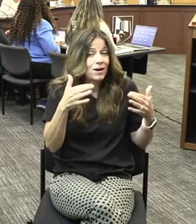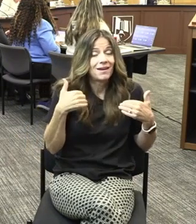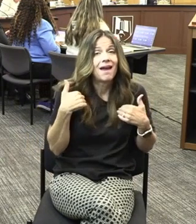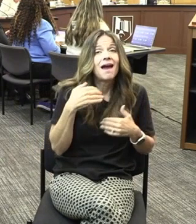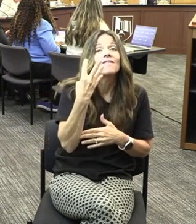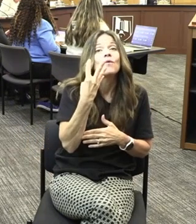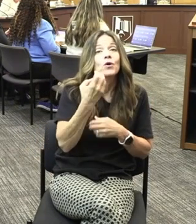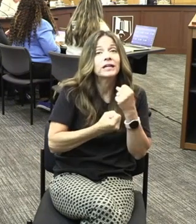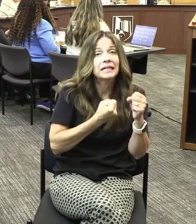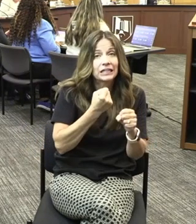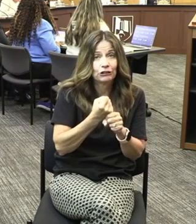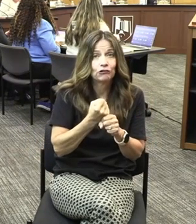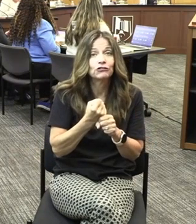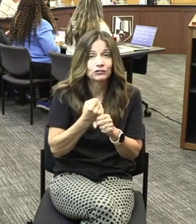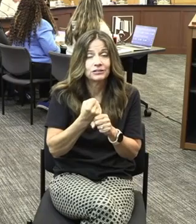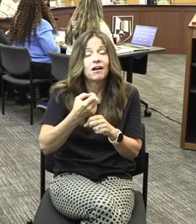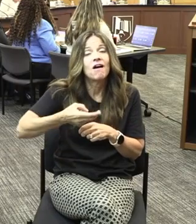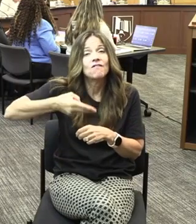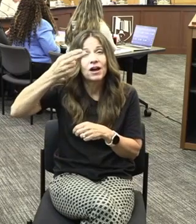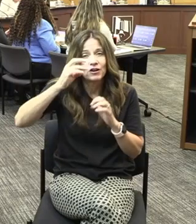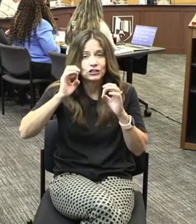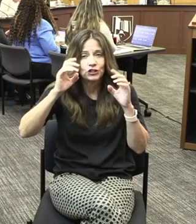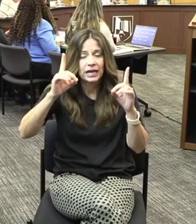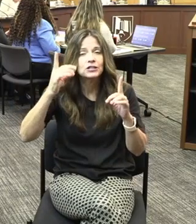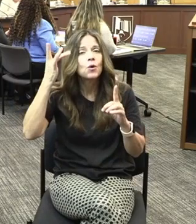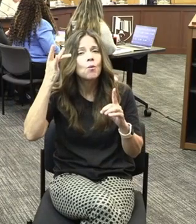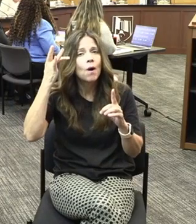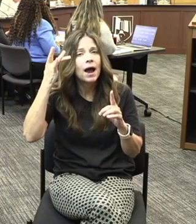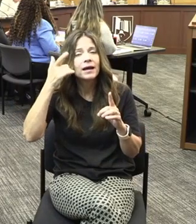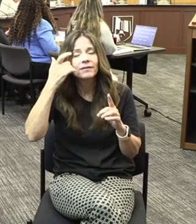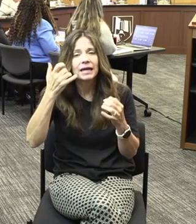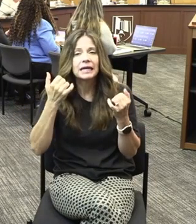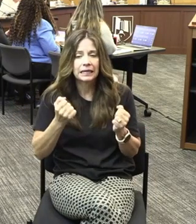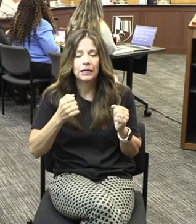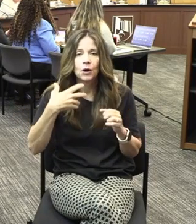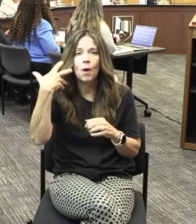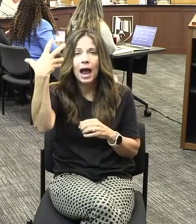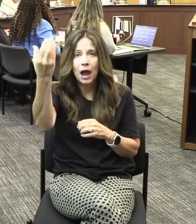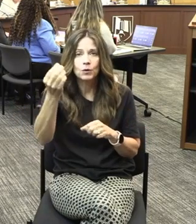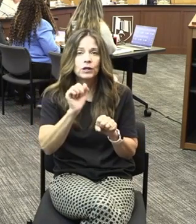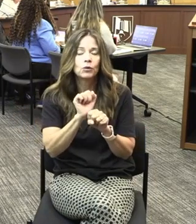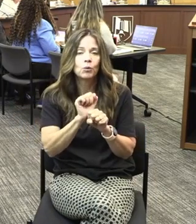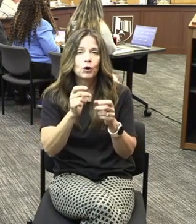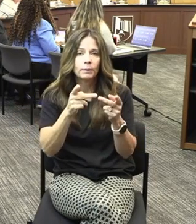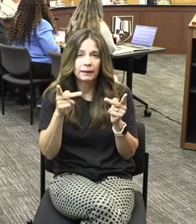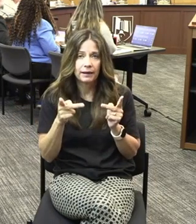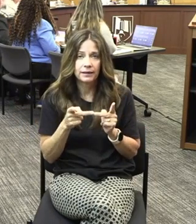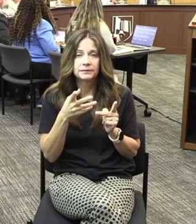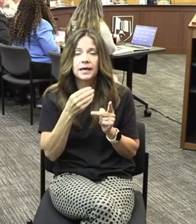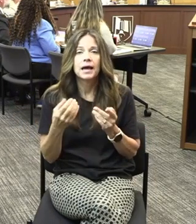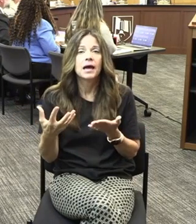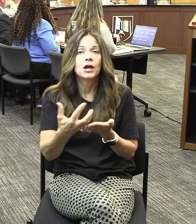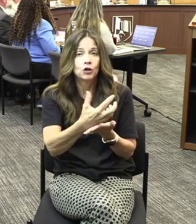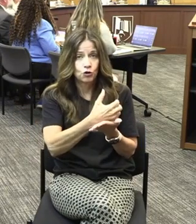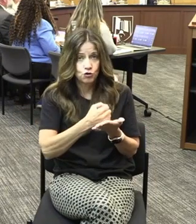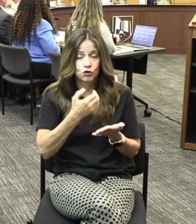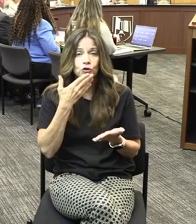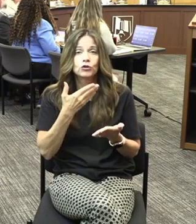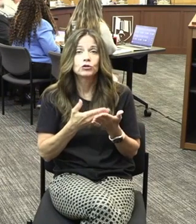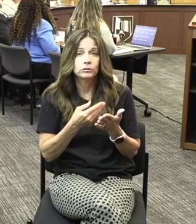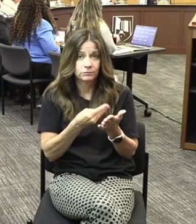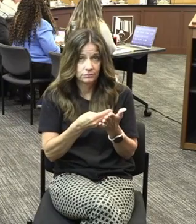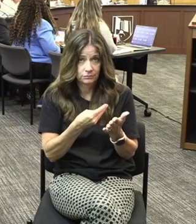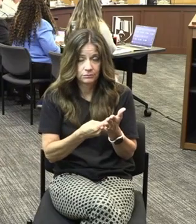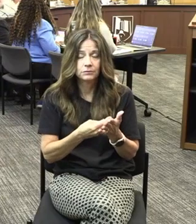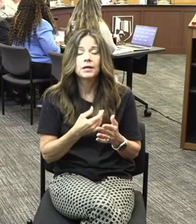education. And what are they doing that for? They are now well suited to go out into the workplace, earn a very good living. I know a